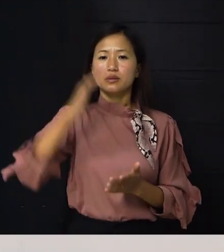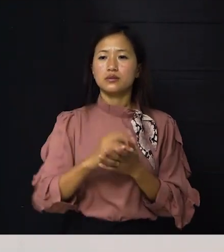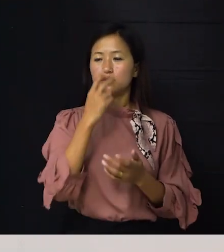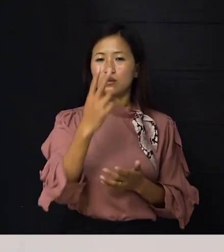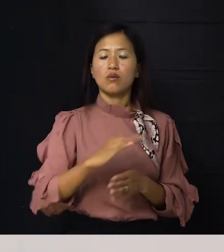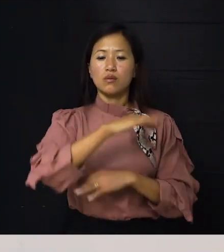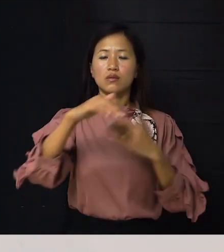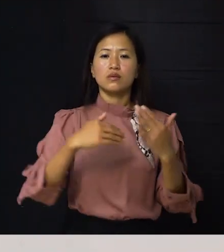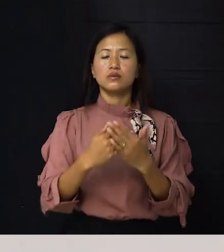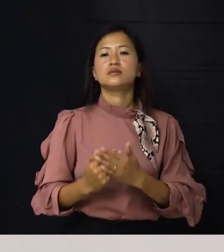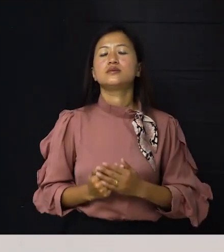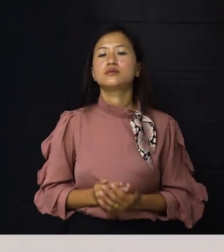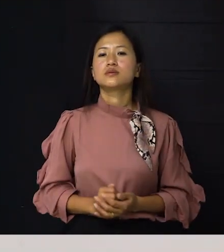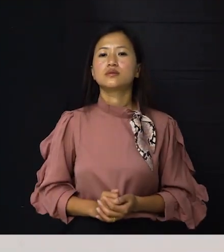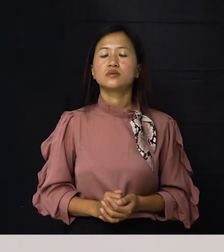after all the